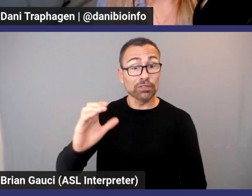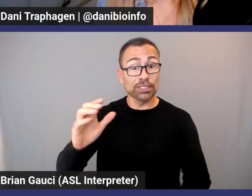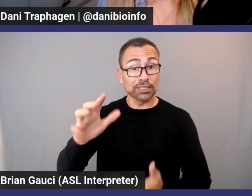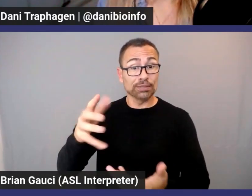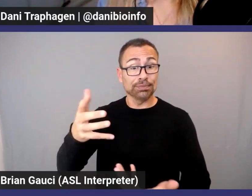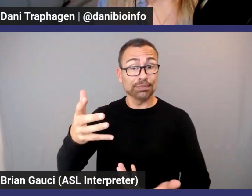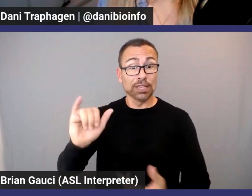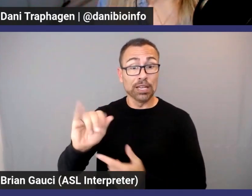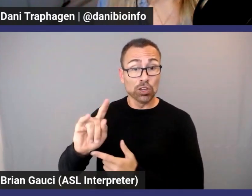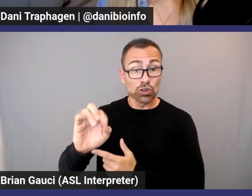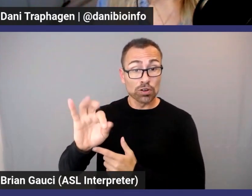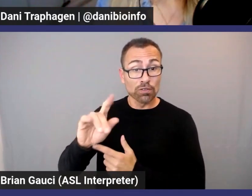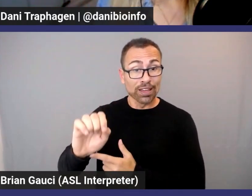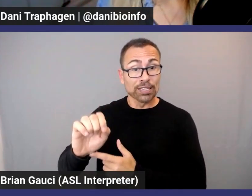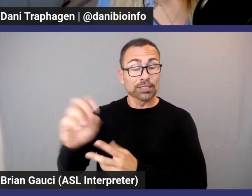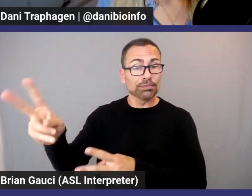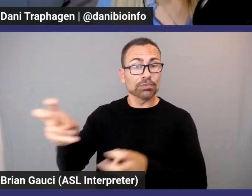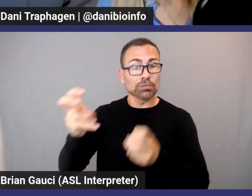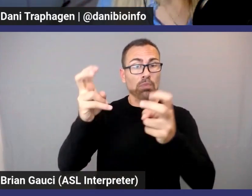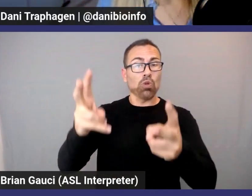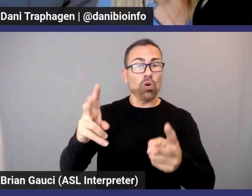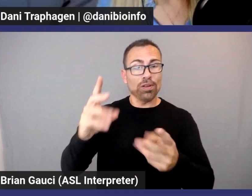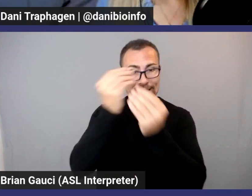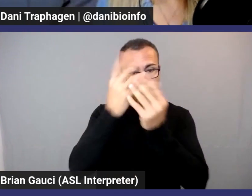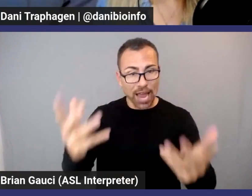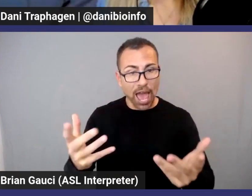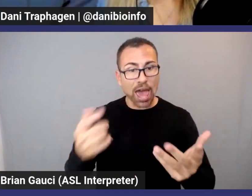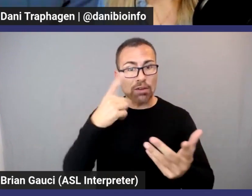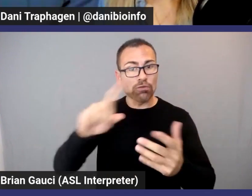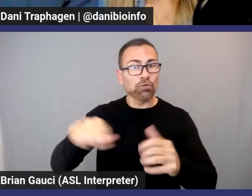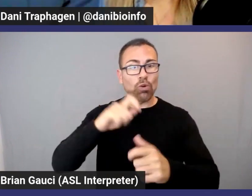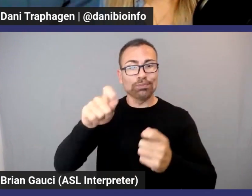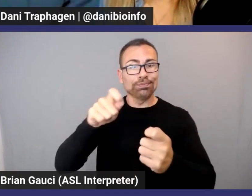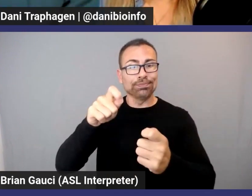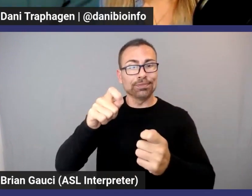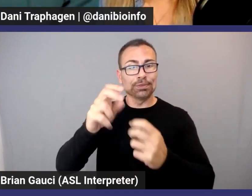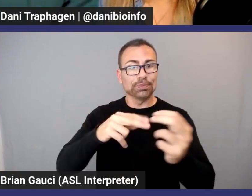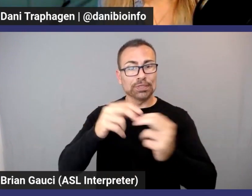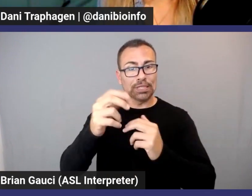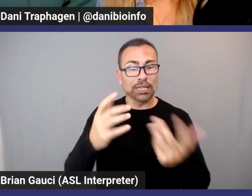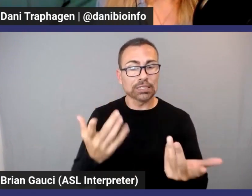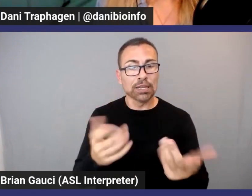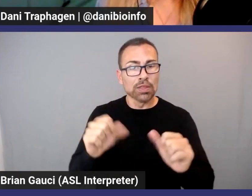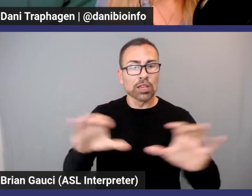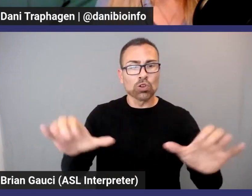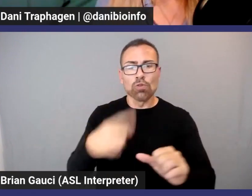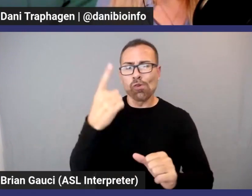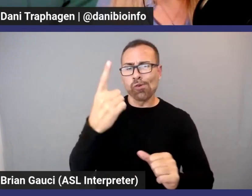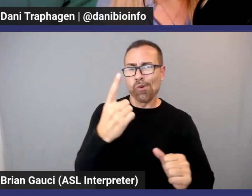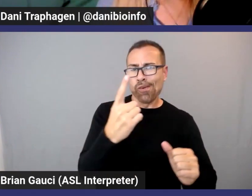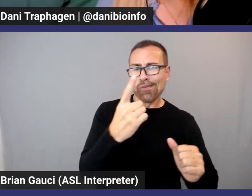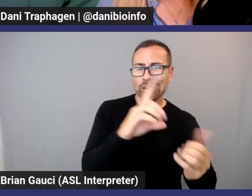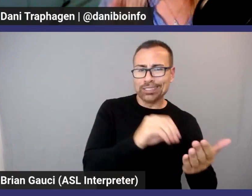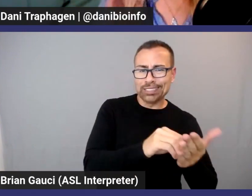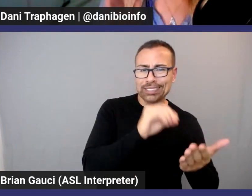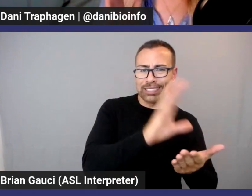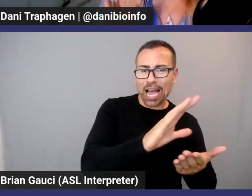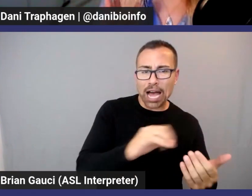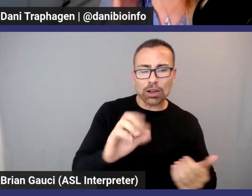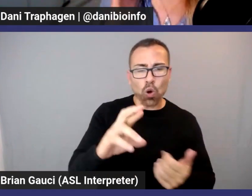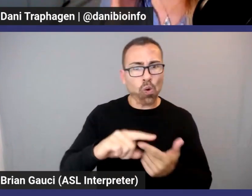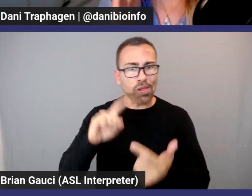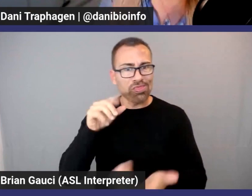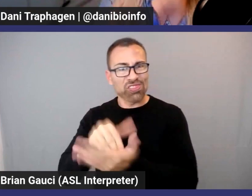extract insights. They can do that for one document or they can do that for thousands of documents. Okay, so you're telling me